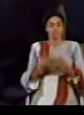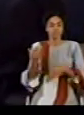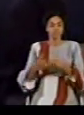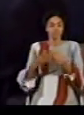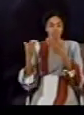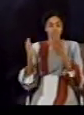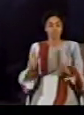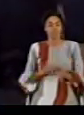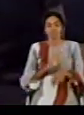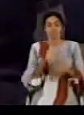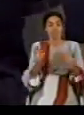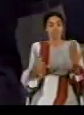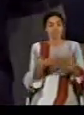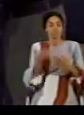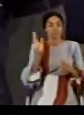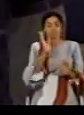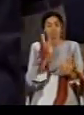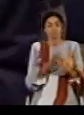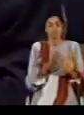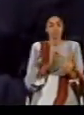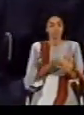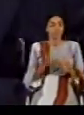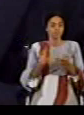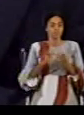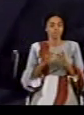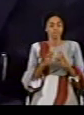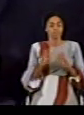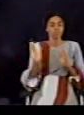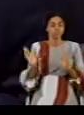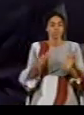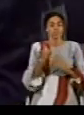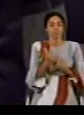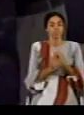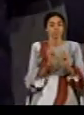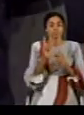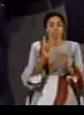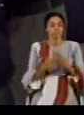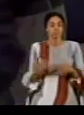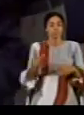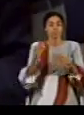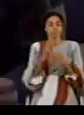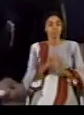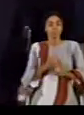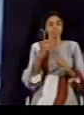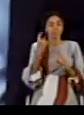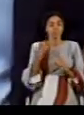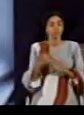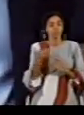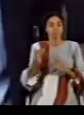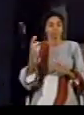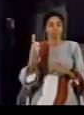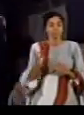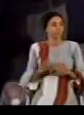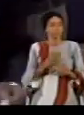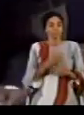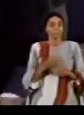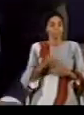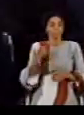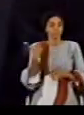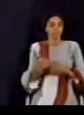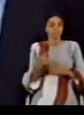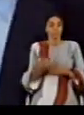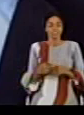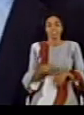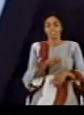will be joining online. Prepare everyone to receive the word of God. God has prepared his servant. The word is already